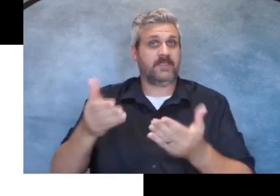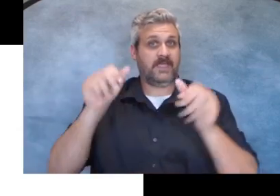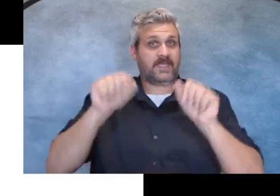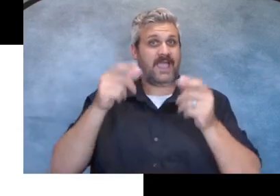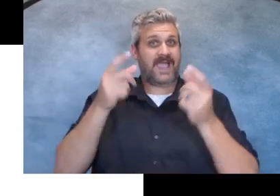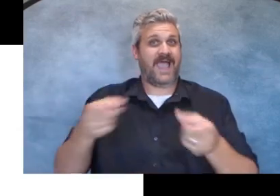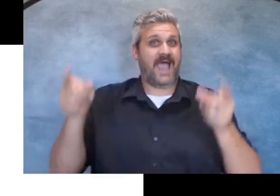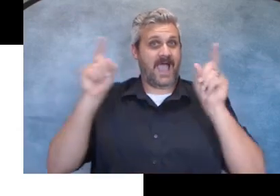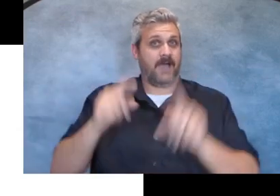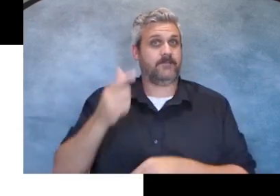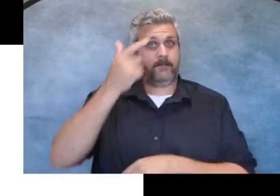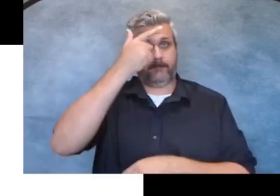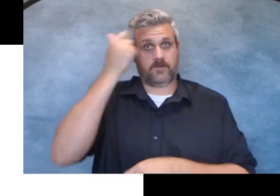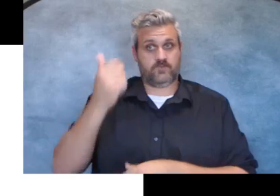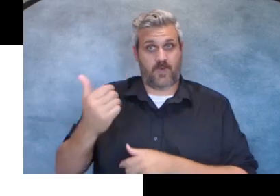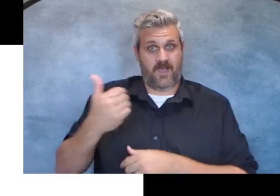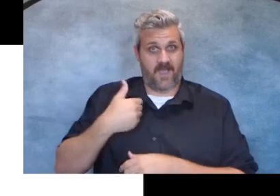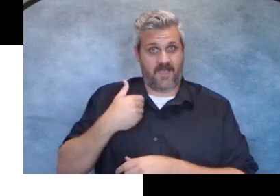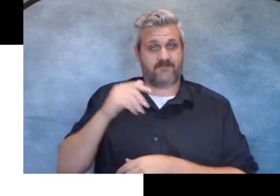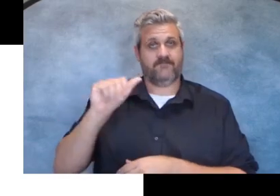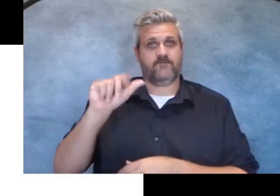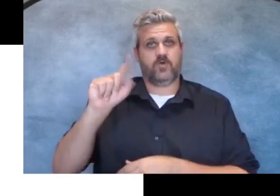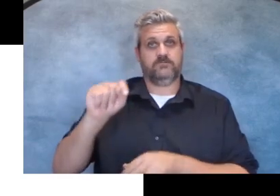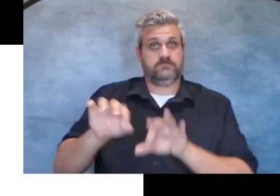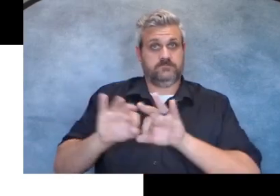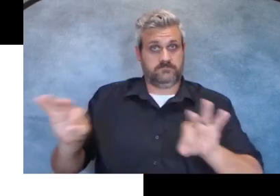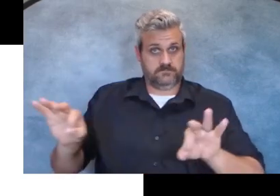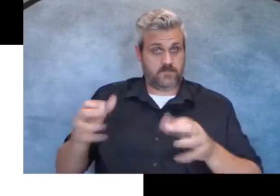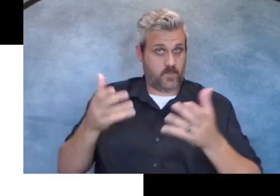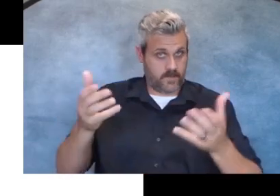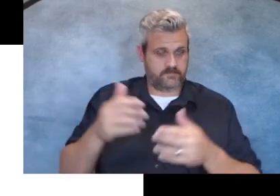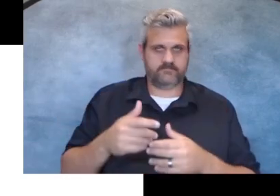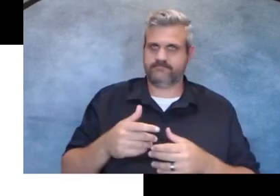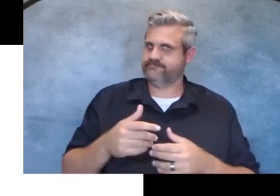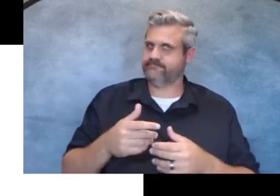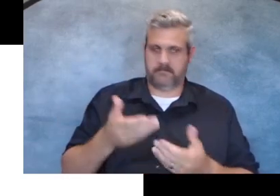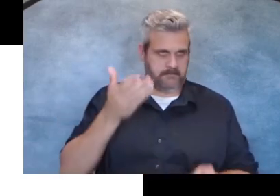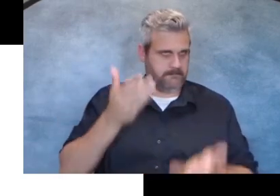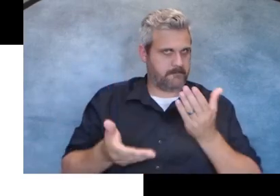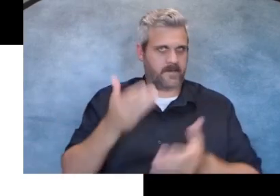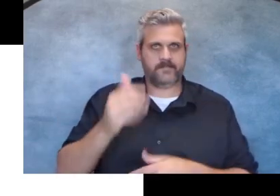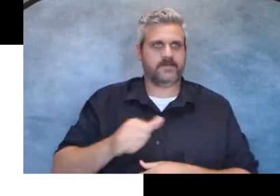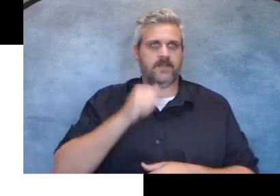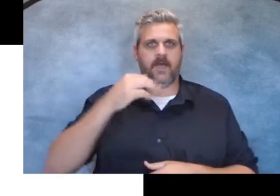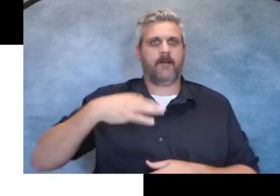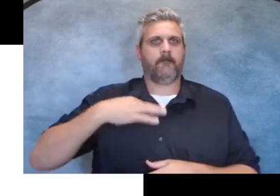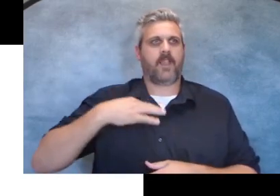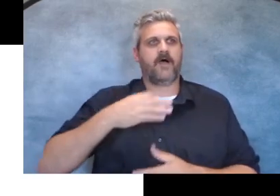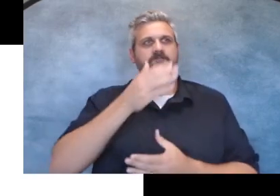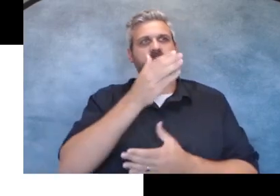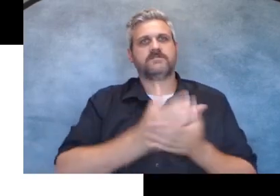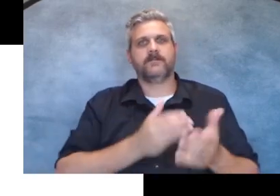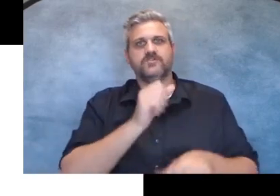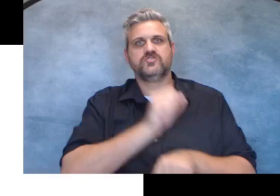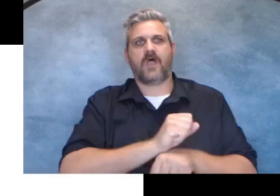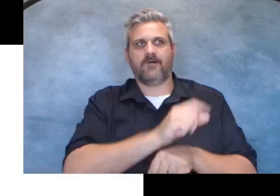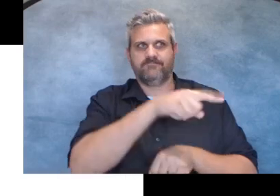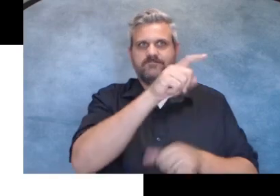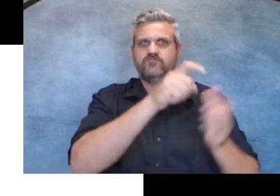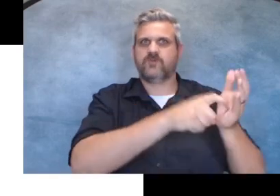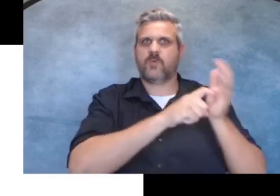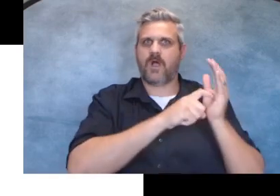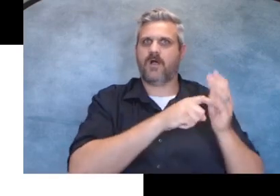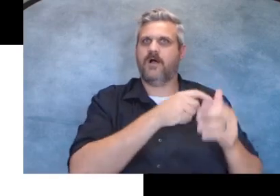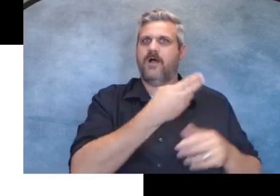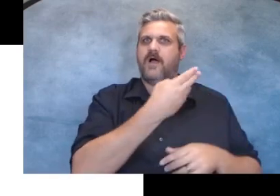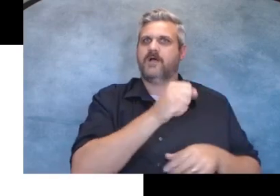of receiving an alternative high school diploma include the possibility of not being able to apply for certain jobs that require high school